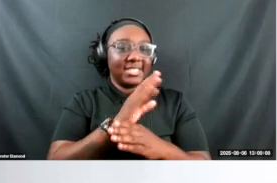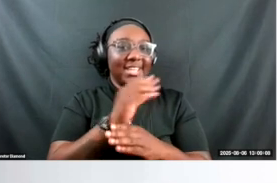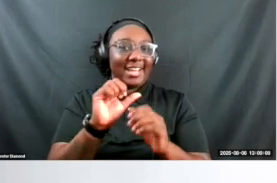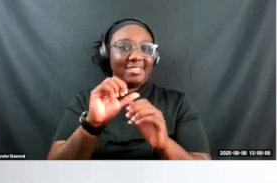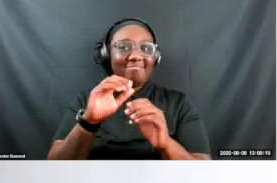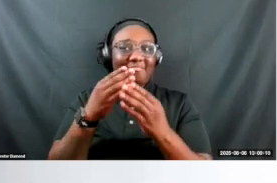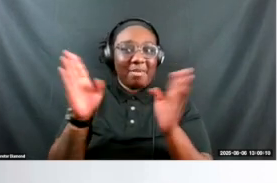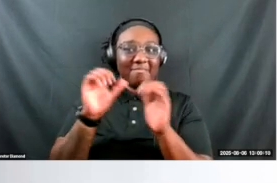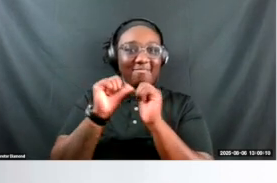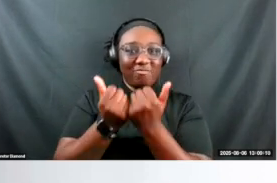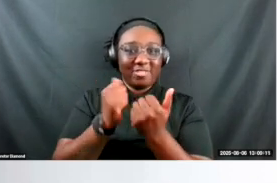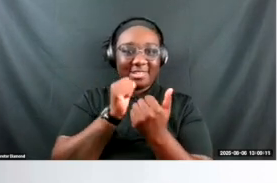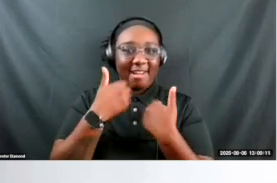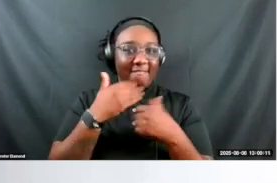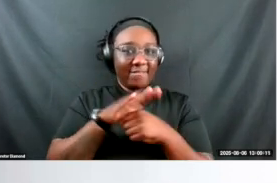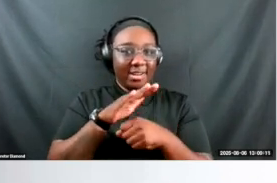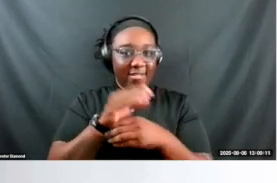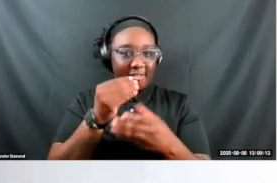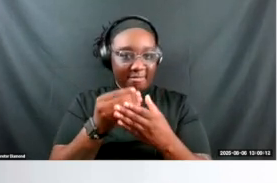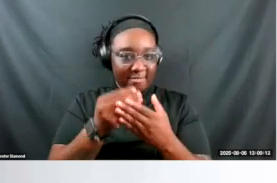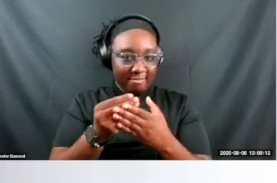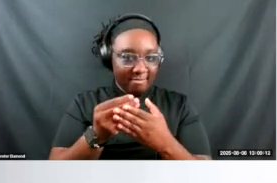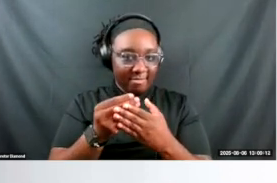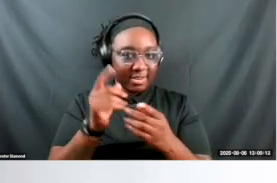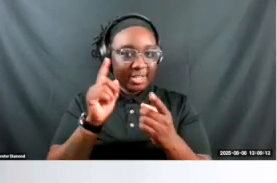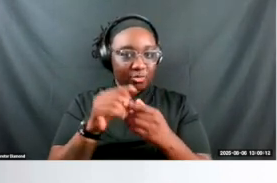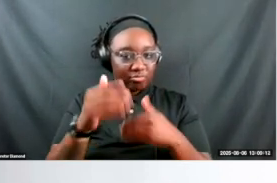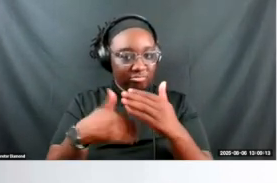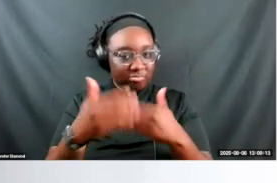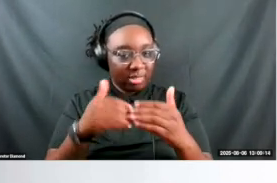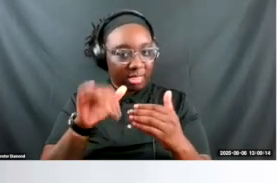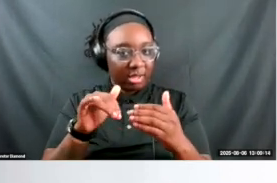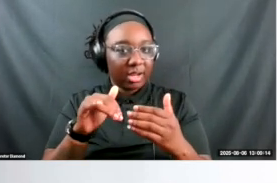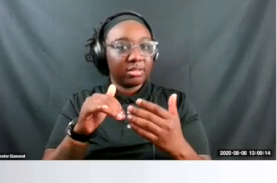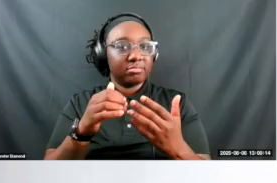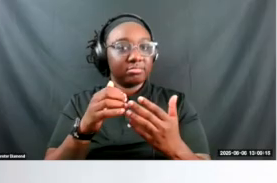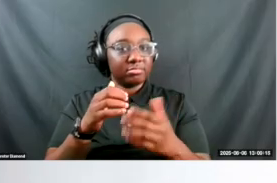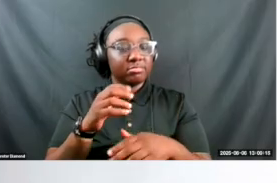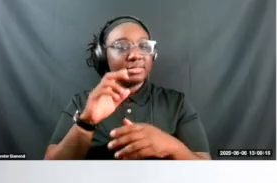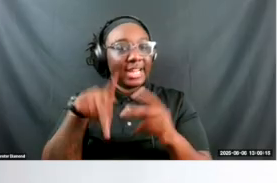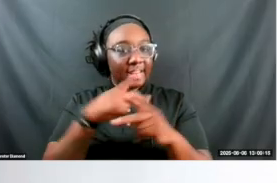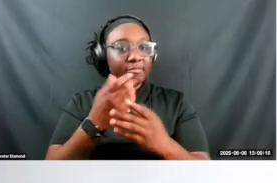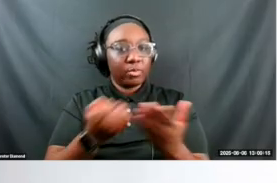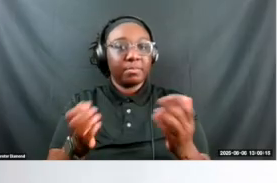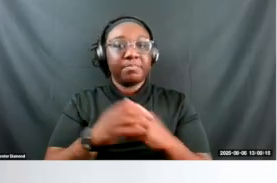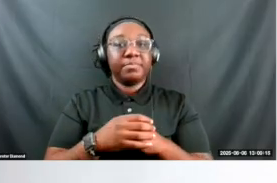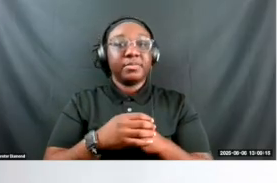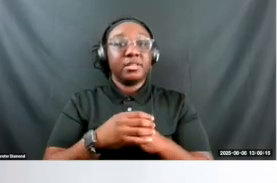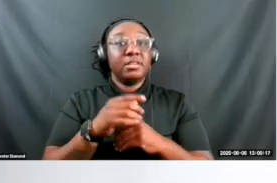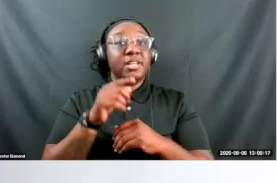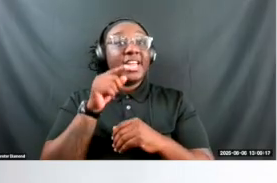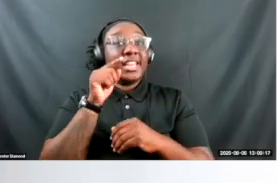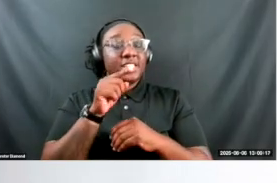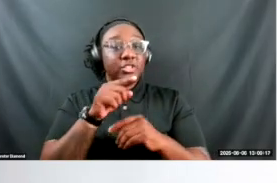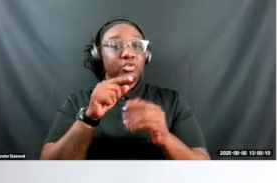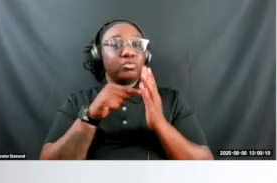This slide shows the funding plan development timeline, which aligns with the state budget development timeline. Our June kickoff workshop